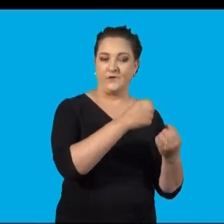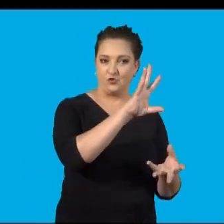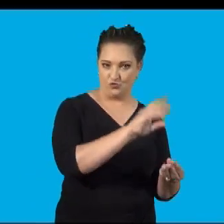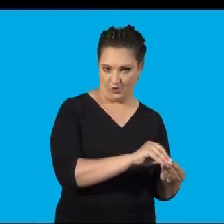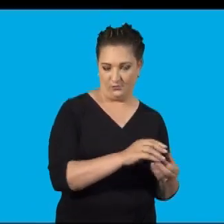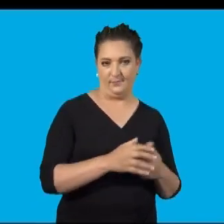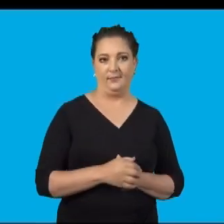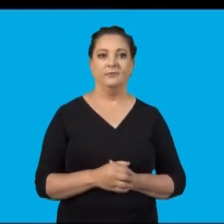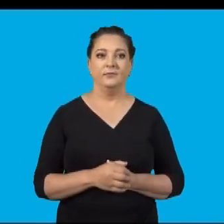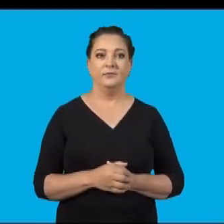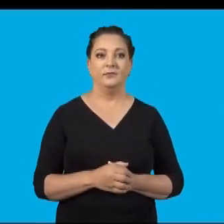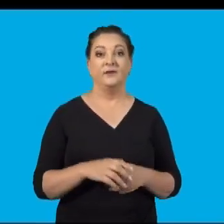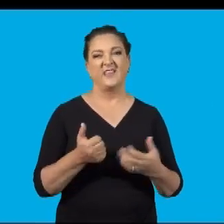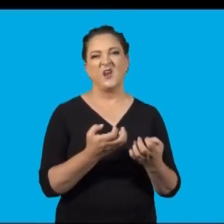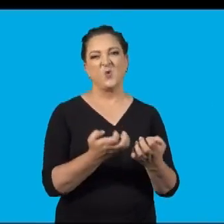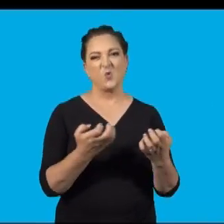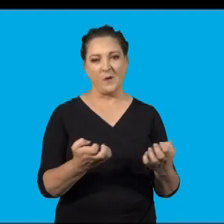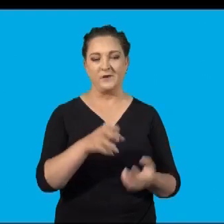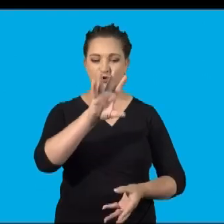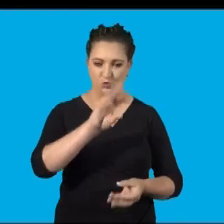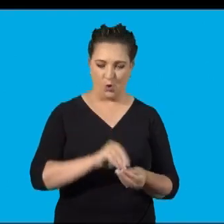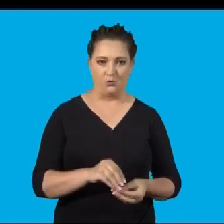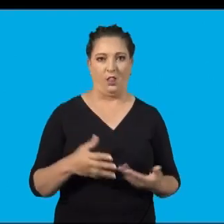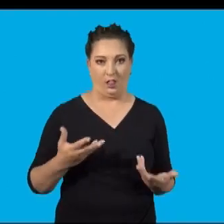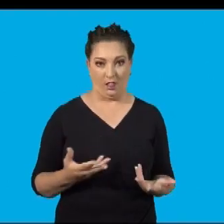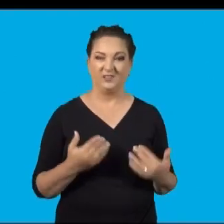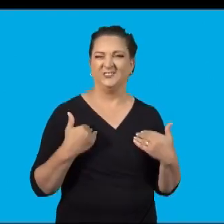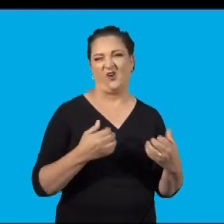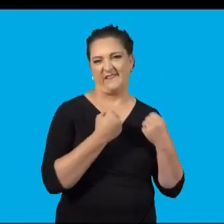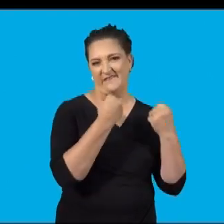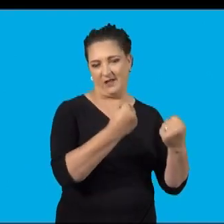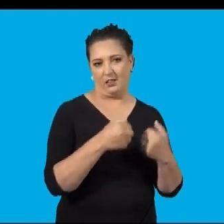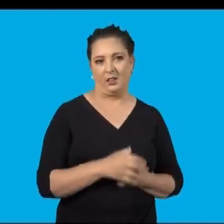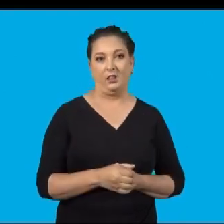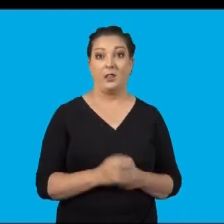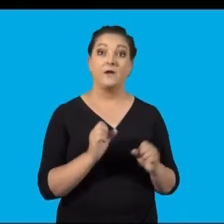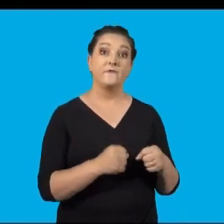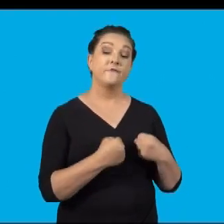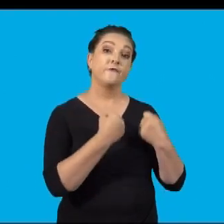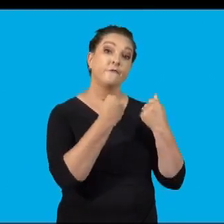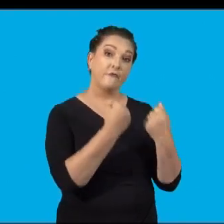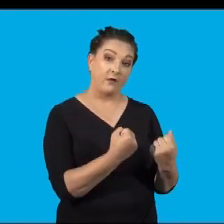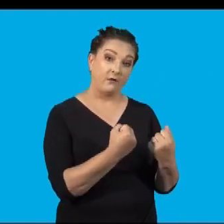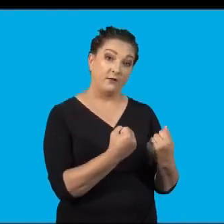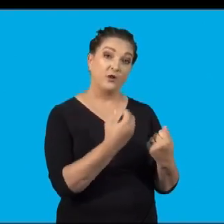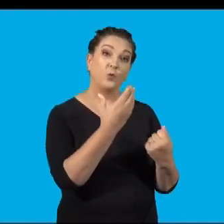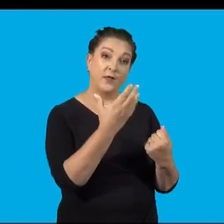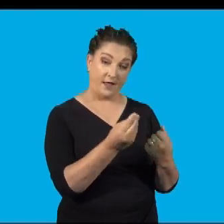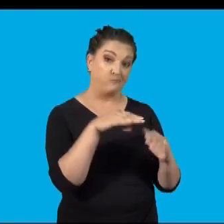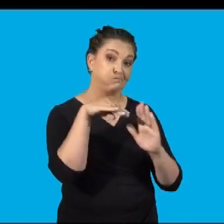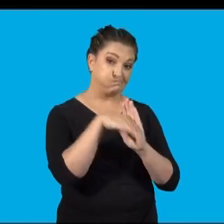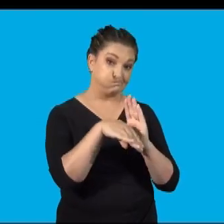vehicles and our total for equipment. Let's start with the vehicles. On the vehicles, we